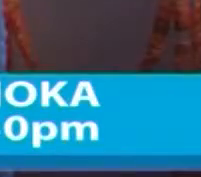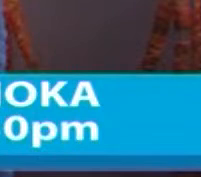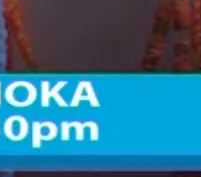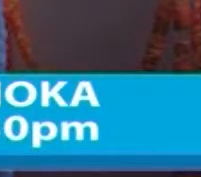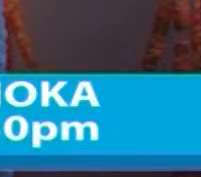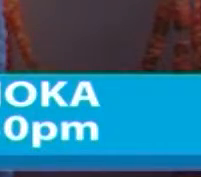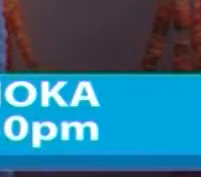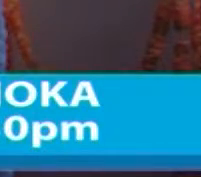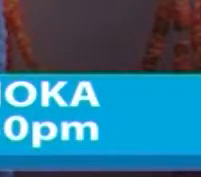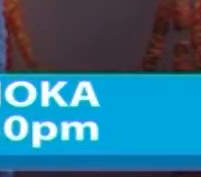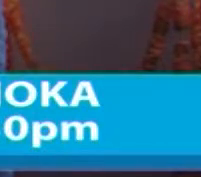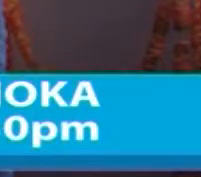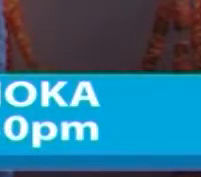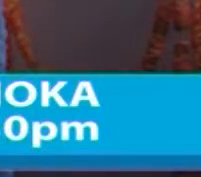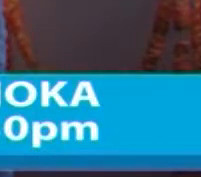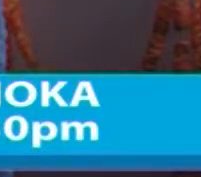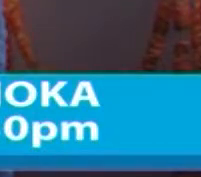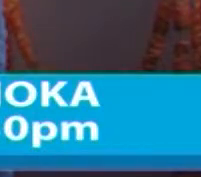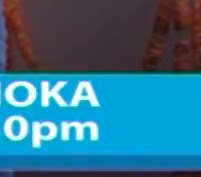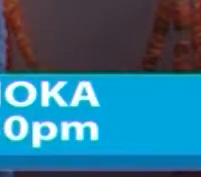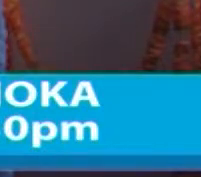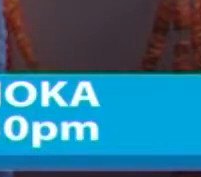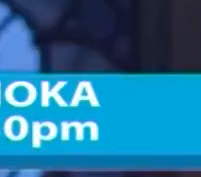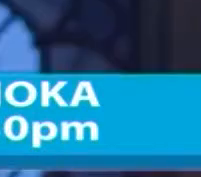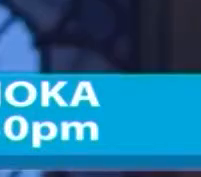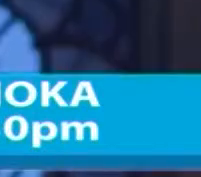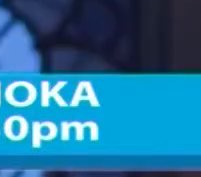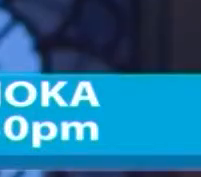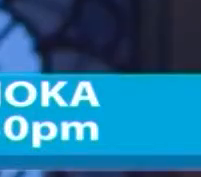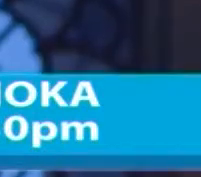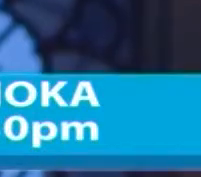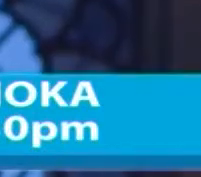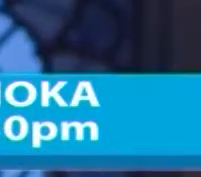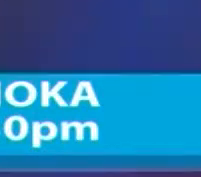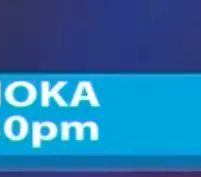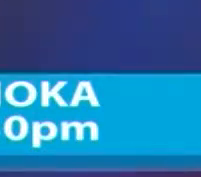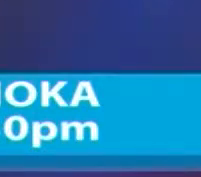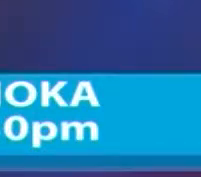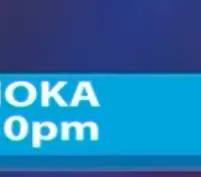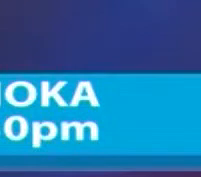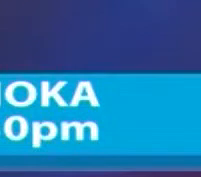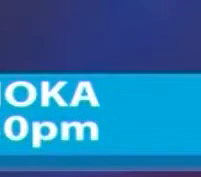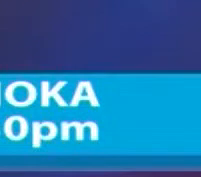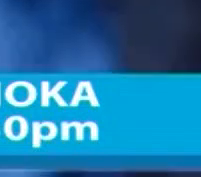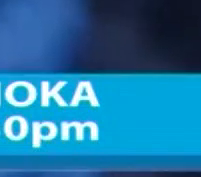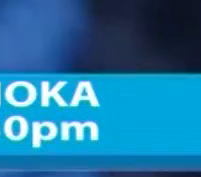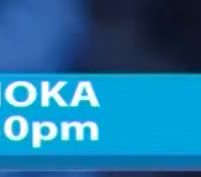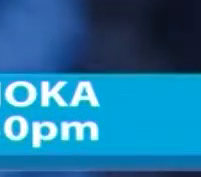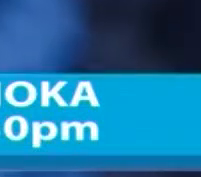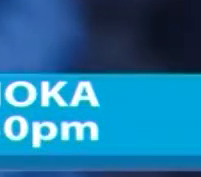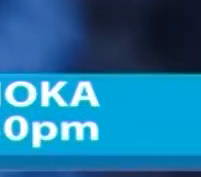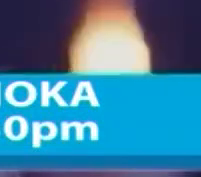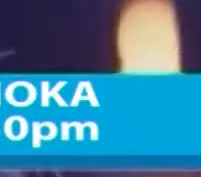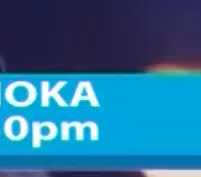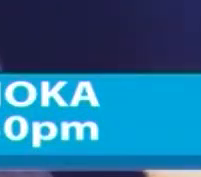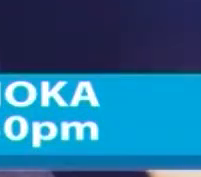Go Ashok. Today put an end to this war between justice and injustice.